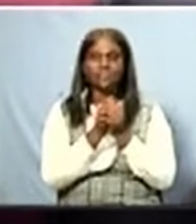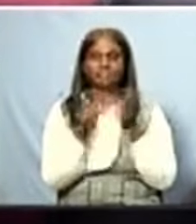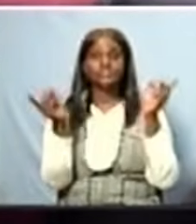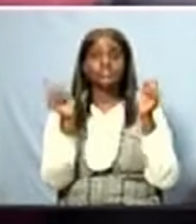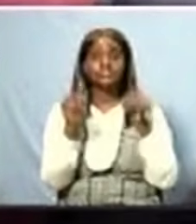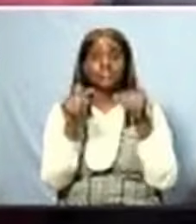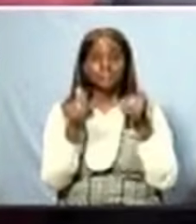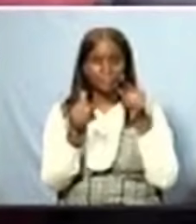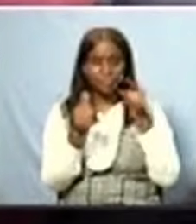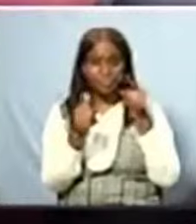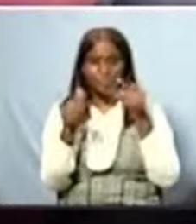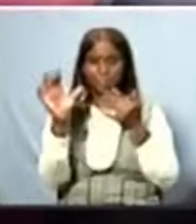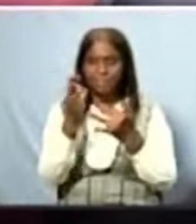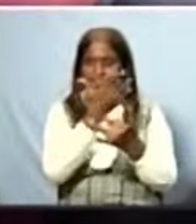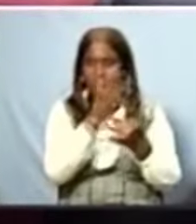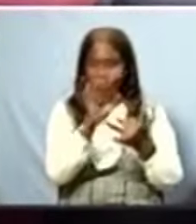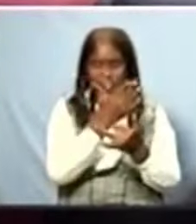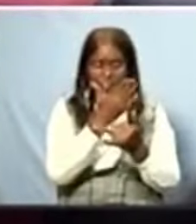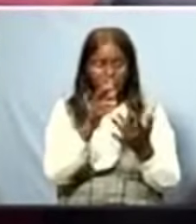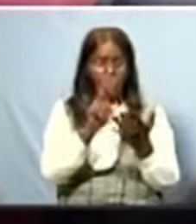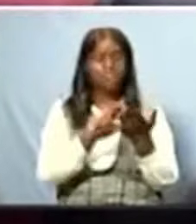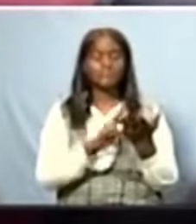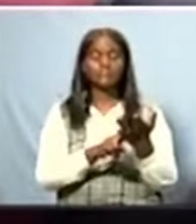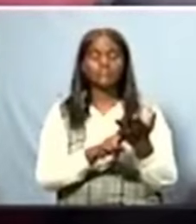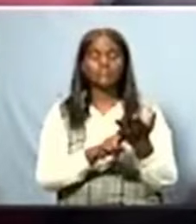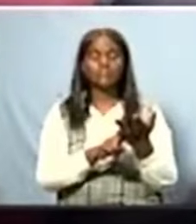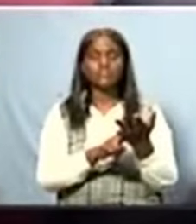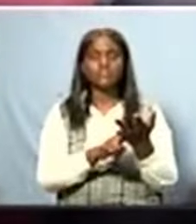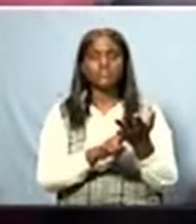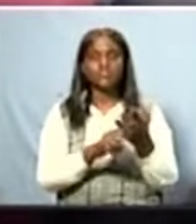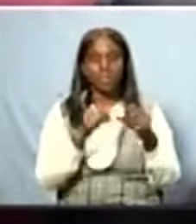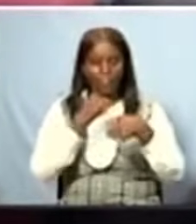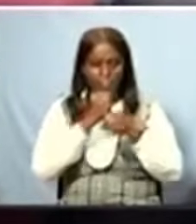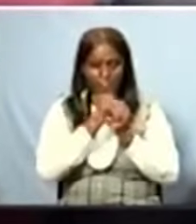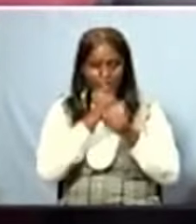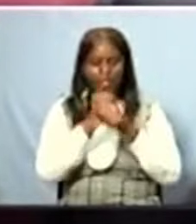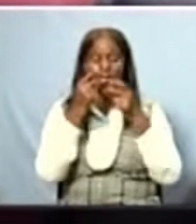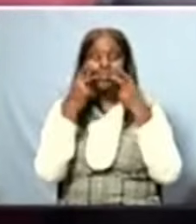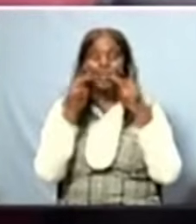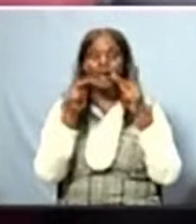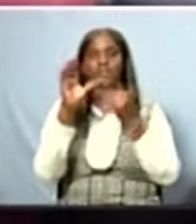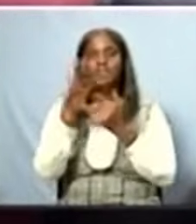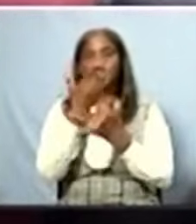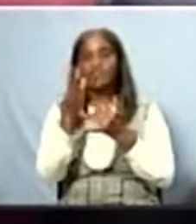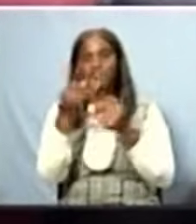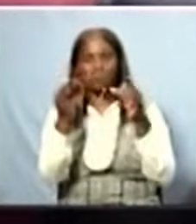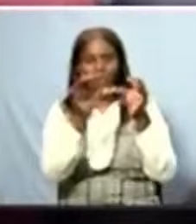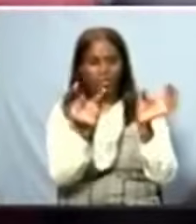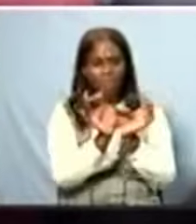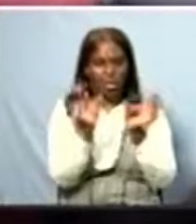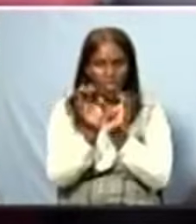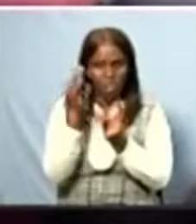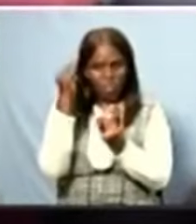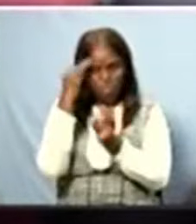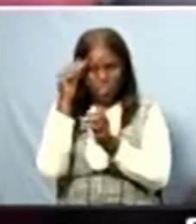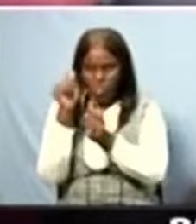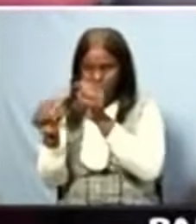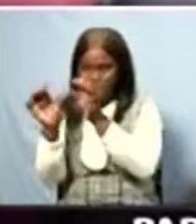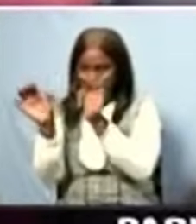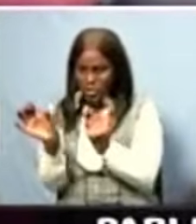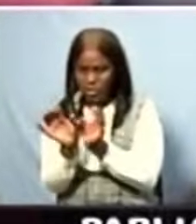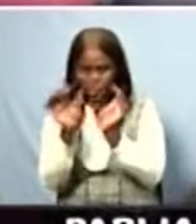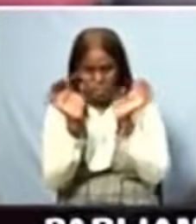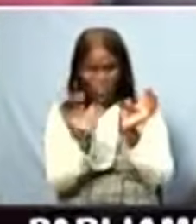when is the delimitation report going to be made public so that they know which constituencies are